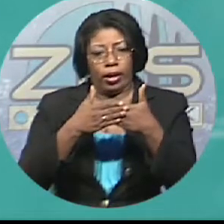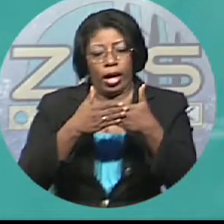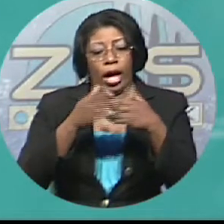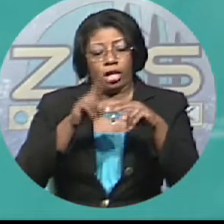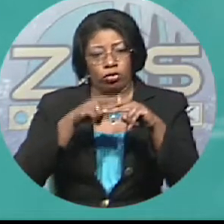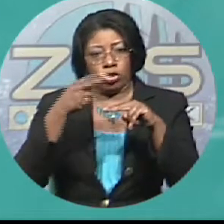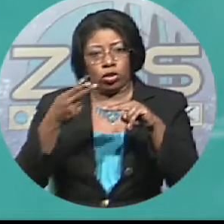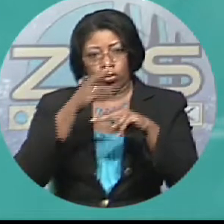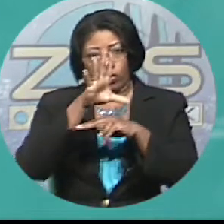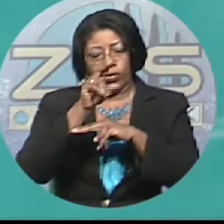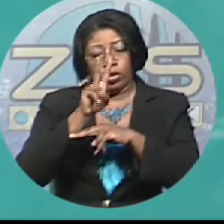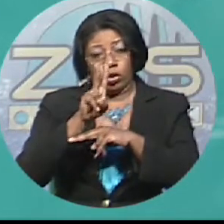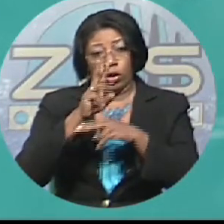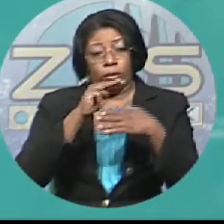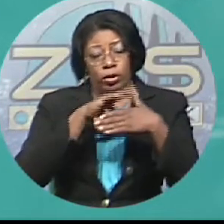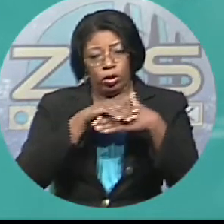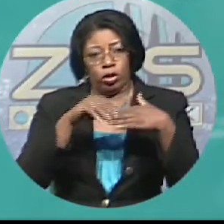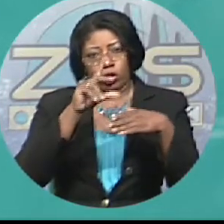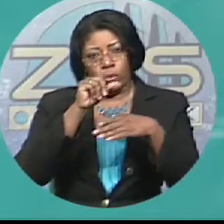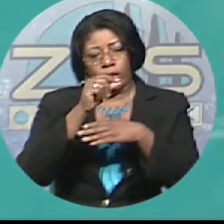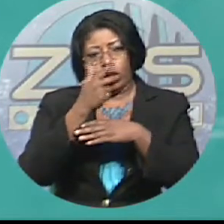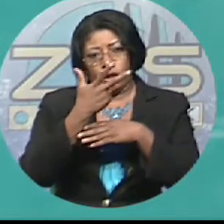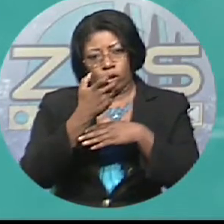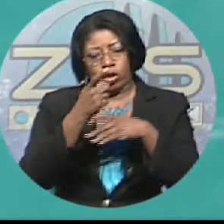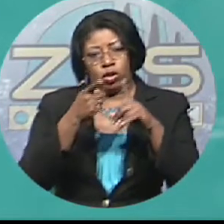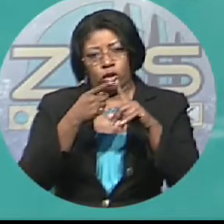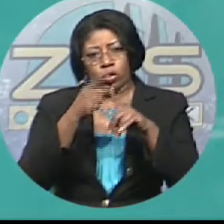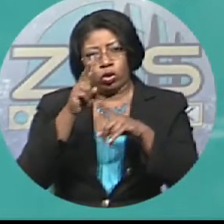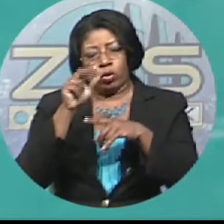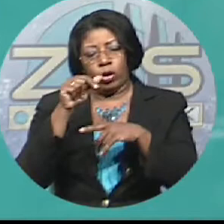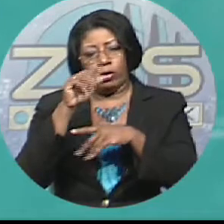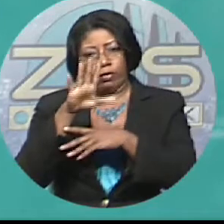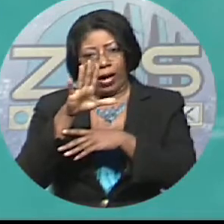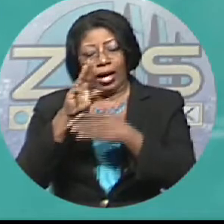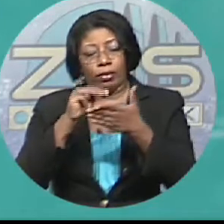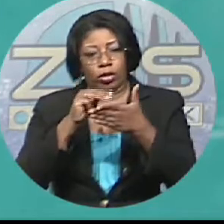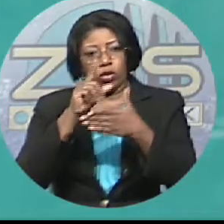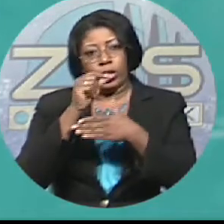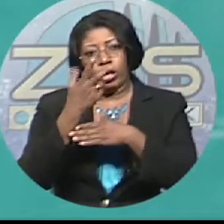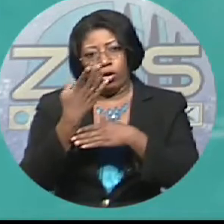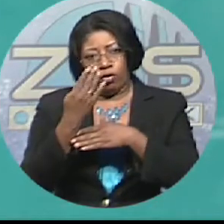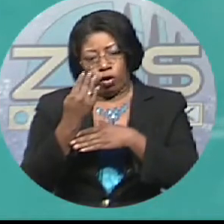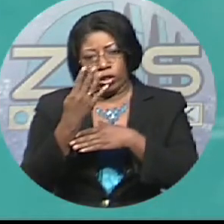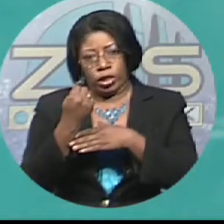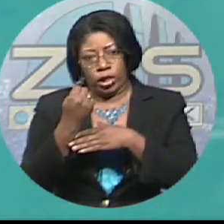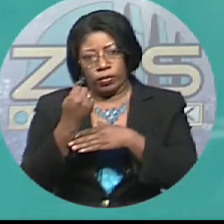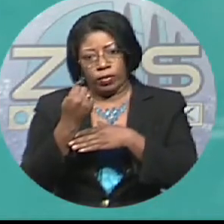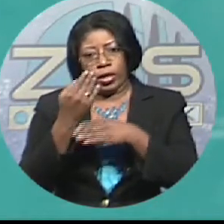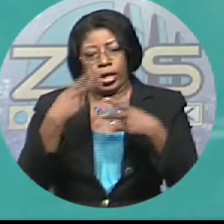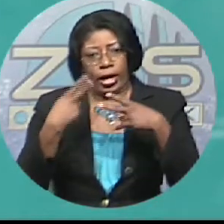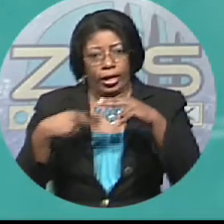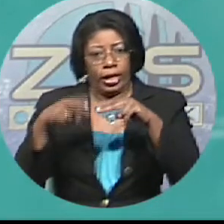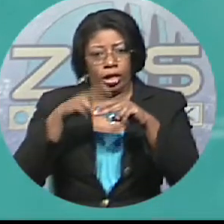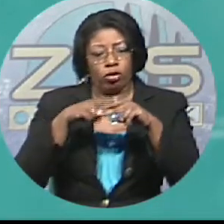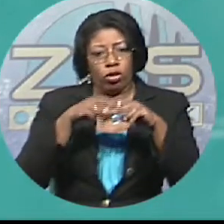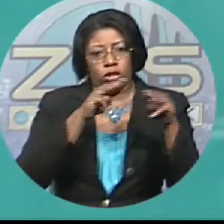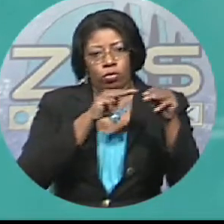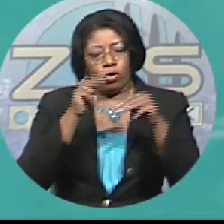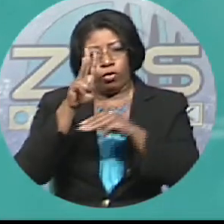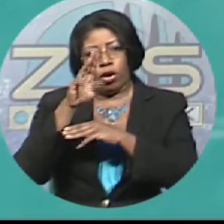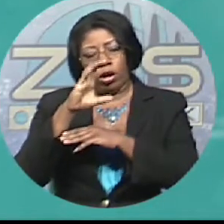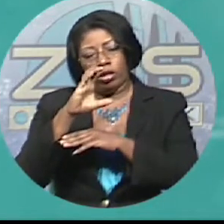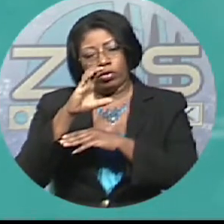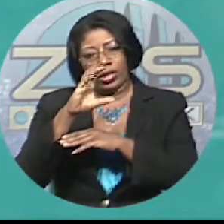from $52 million in 2013 to $12.5 million in 2014. Senior debt showed an increase moving from